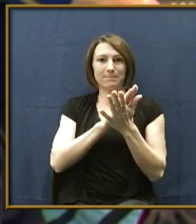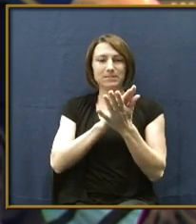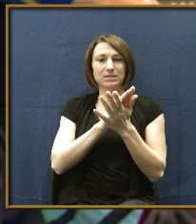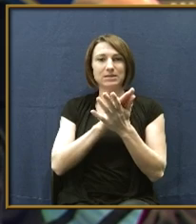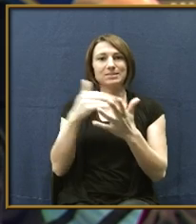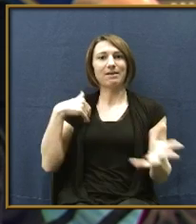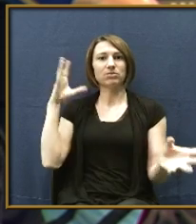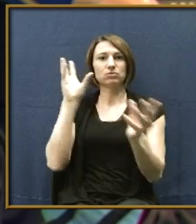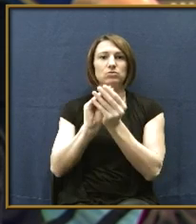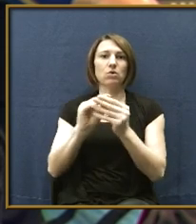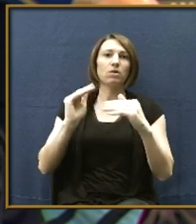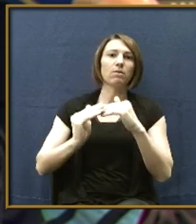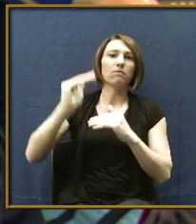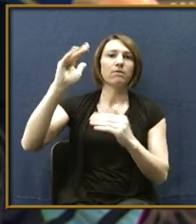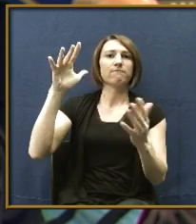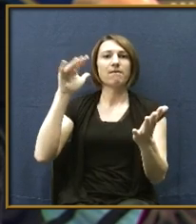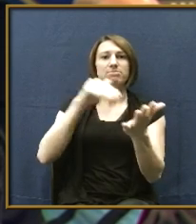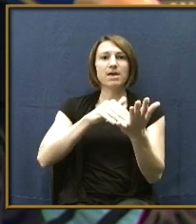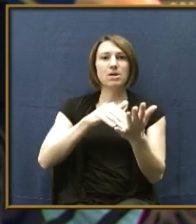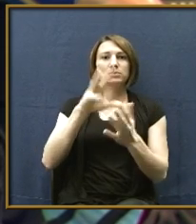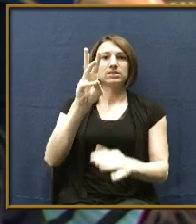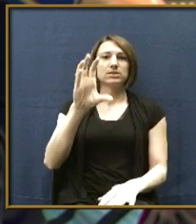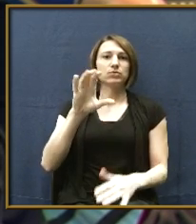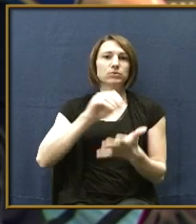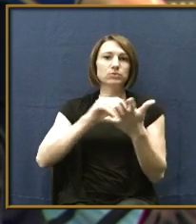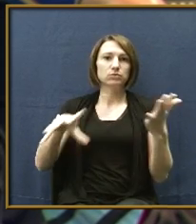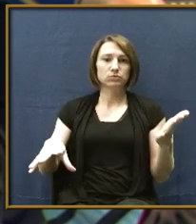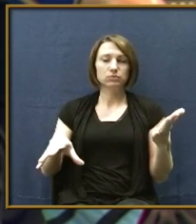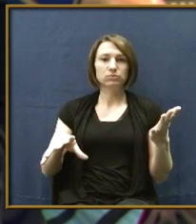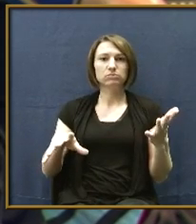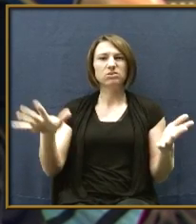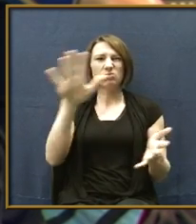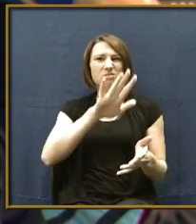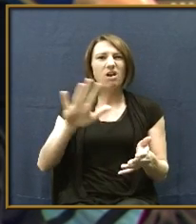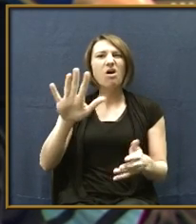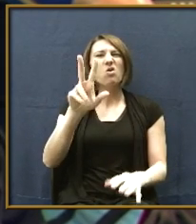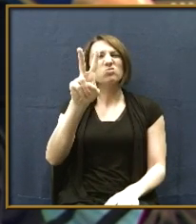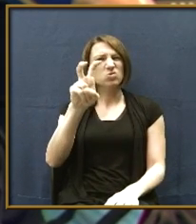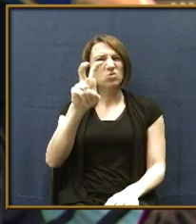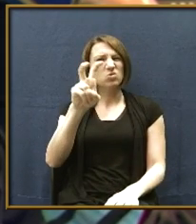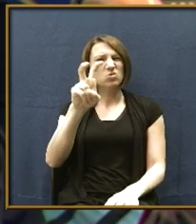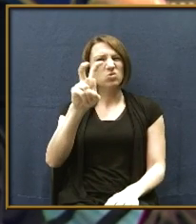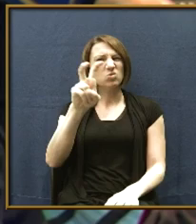a total of more than 5,600 students, about 200 faculty,